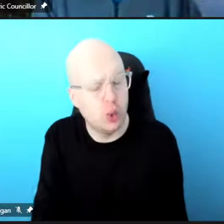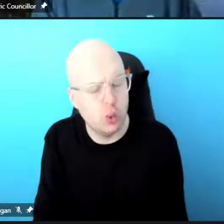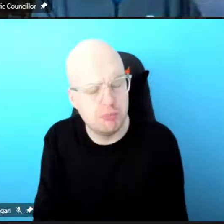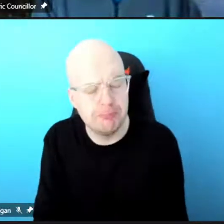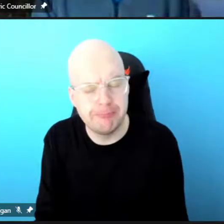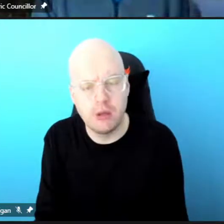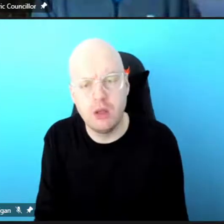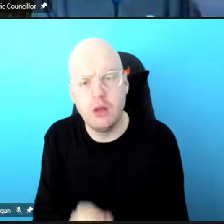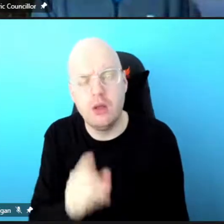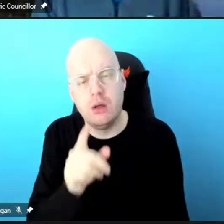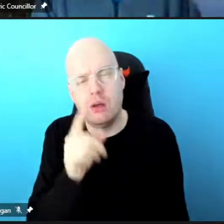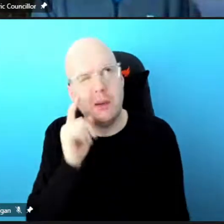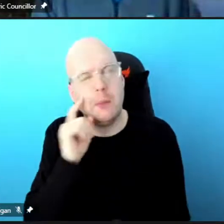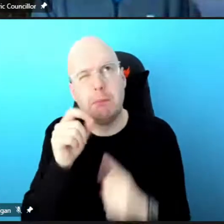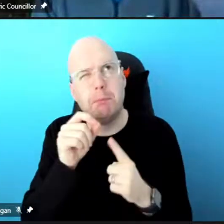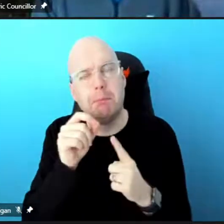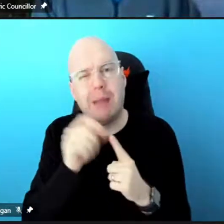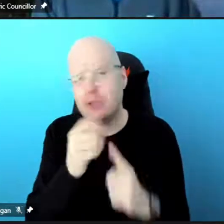page 57,